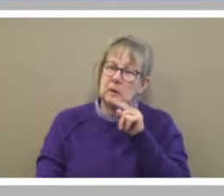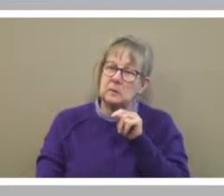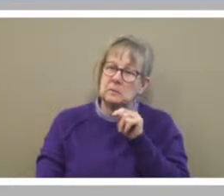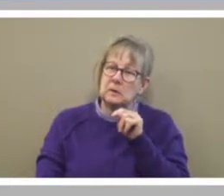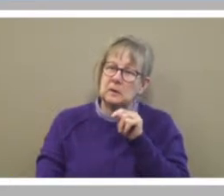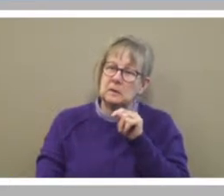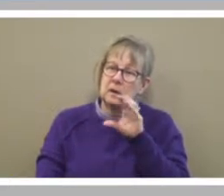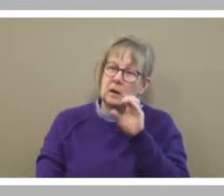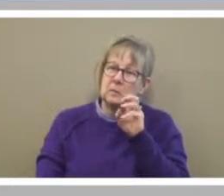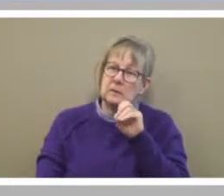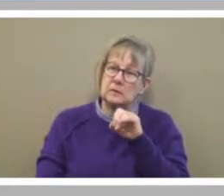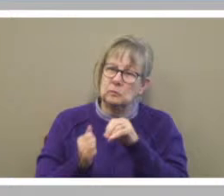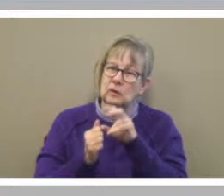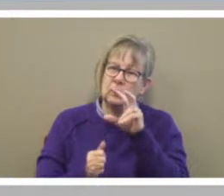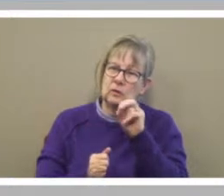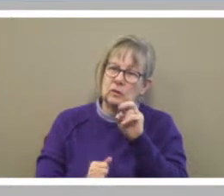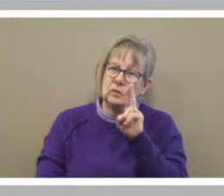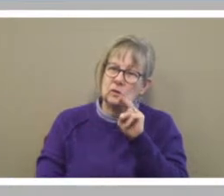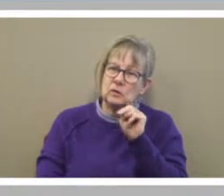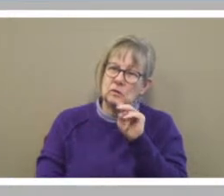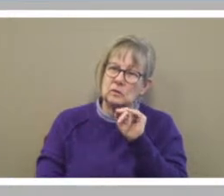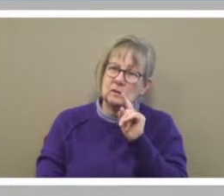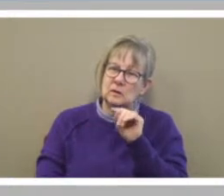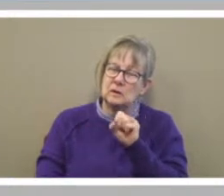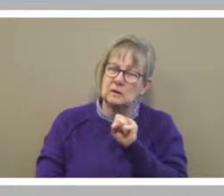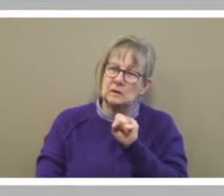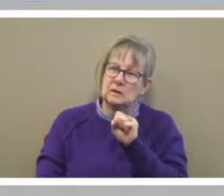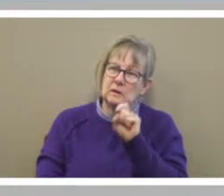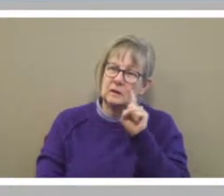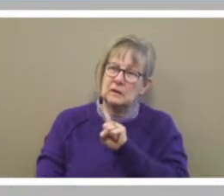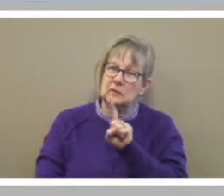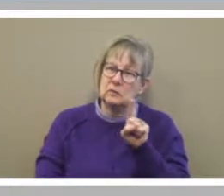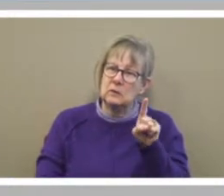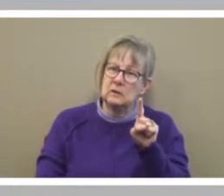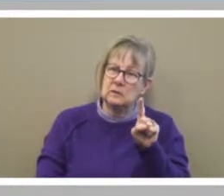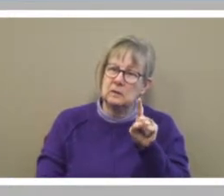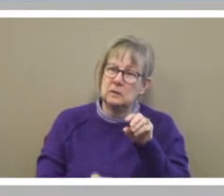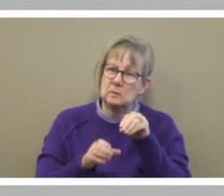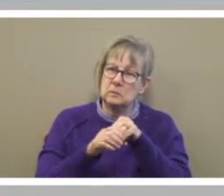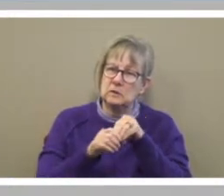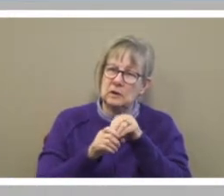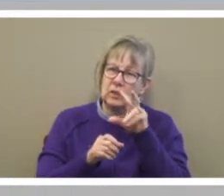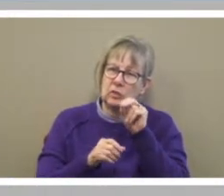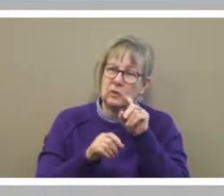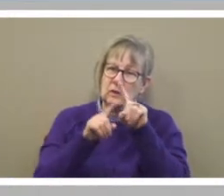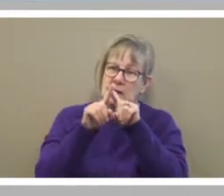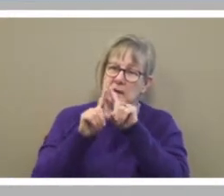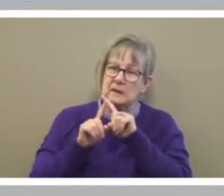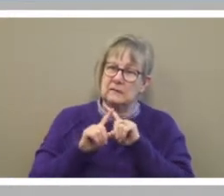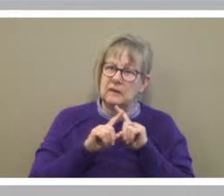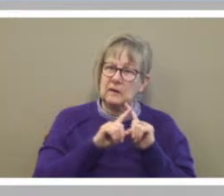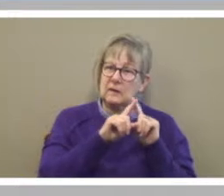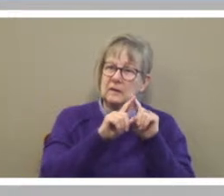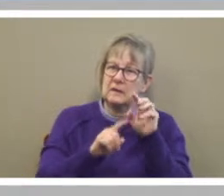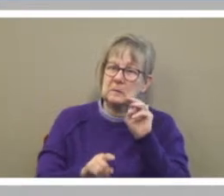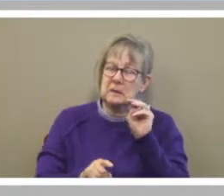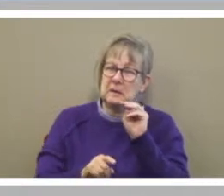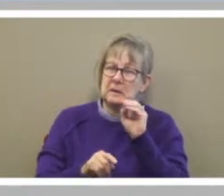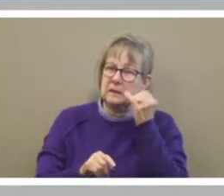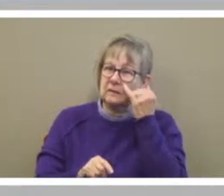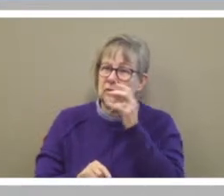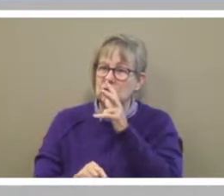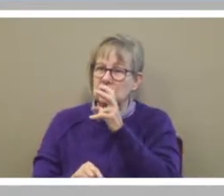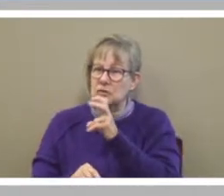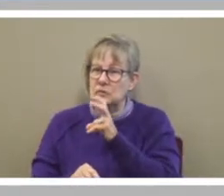30 units, the vendor would have to go out there and install 30 different meters? Correct. Mm-hmm. Or if there are